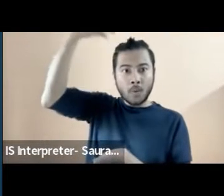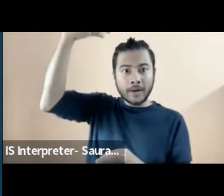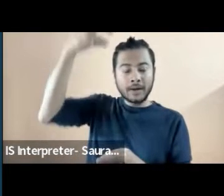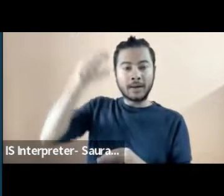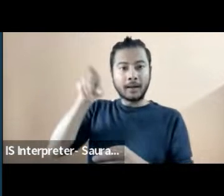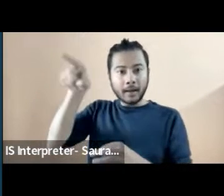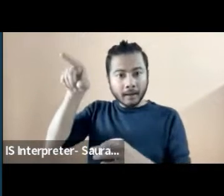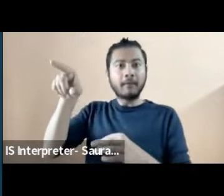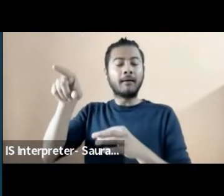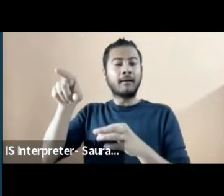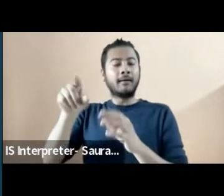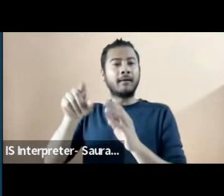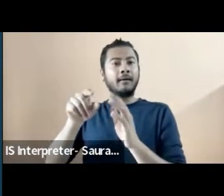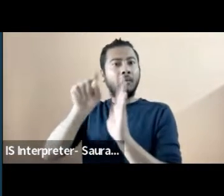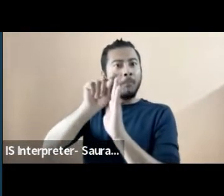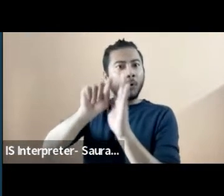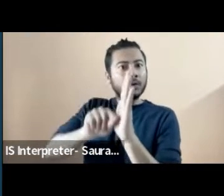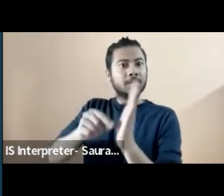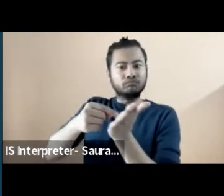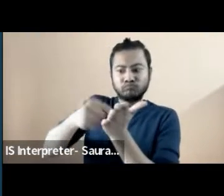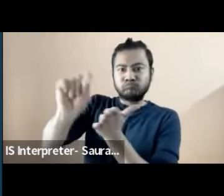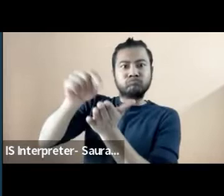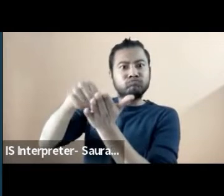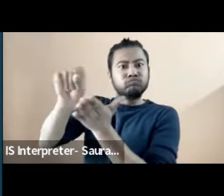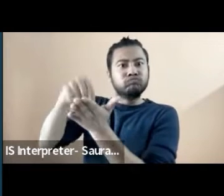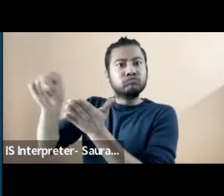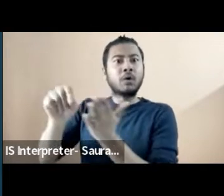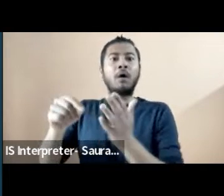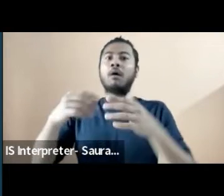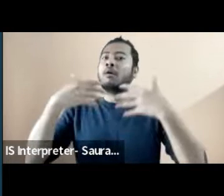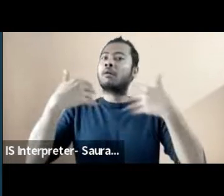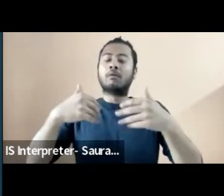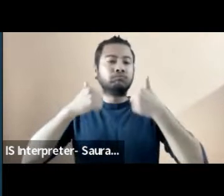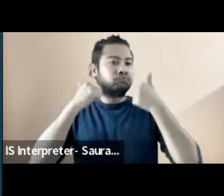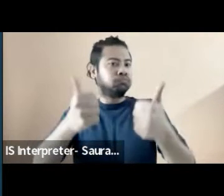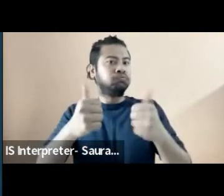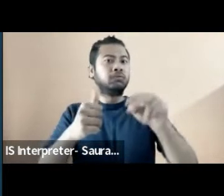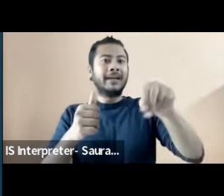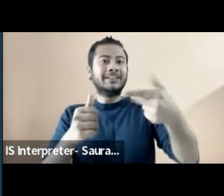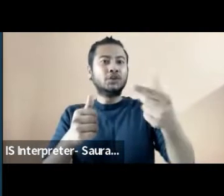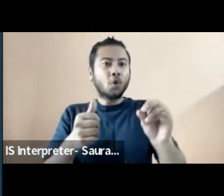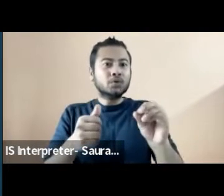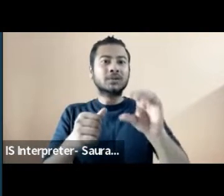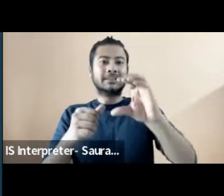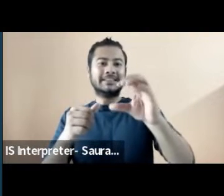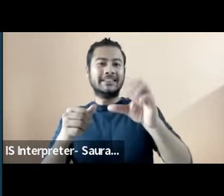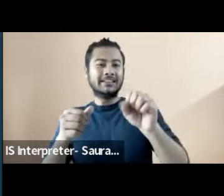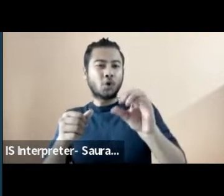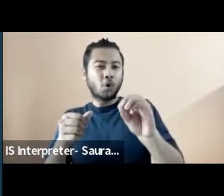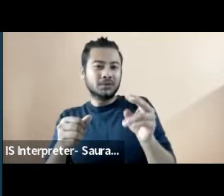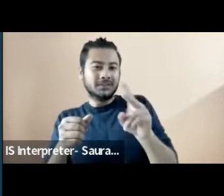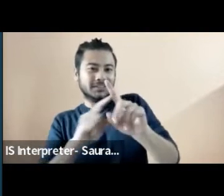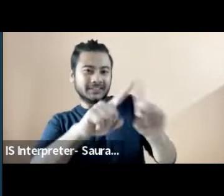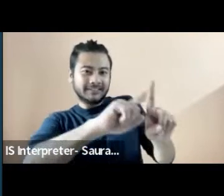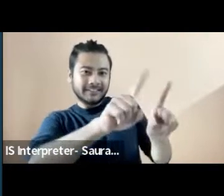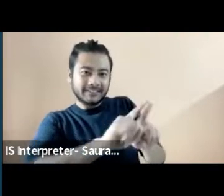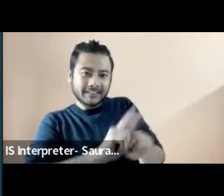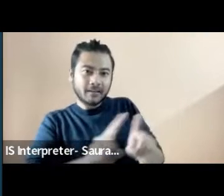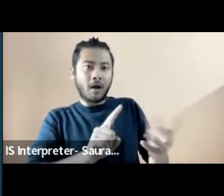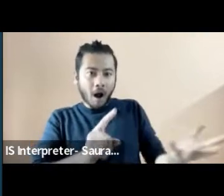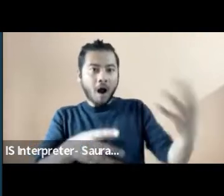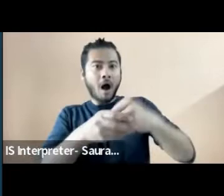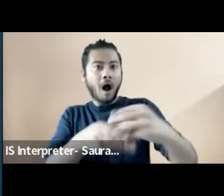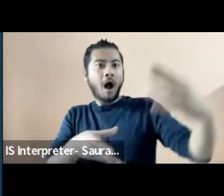society members to actively influence and in design and implementation of NRHM's community